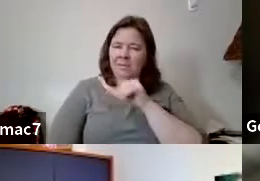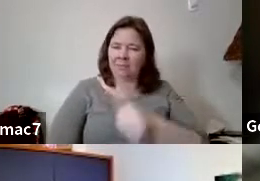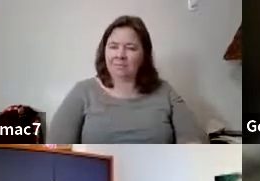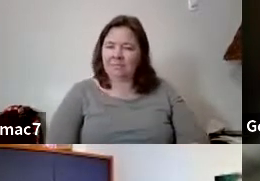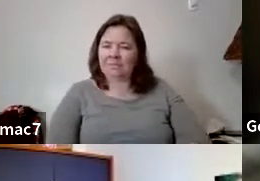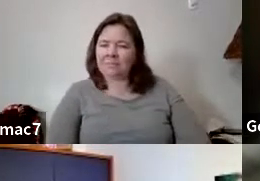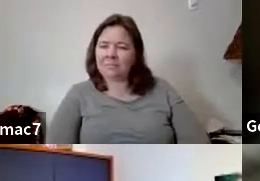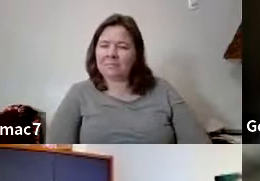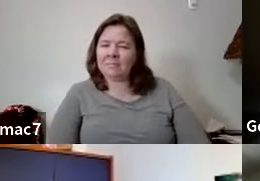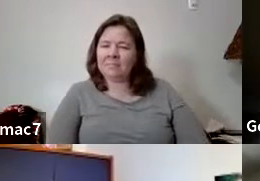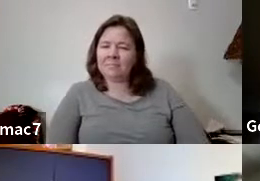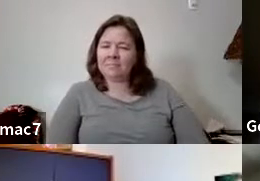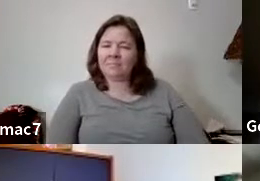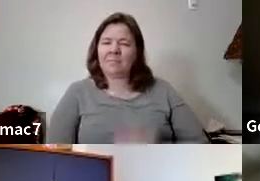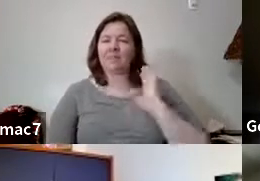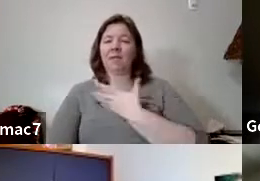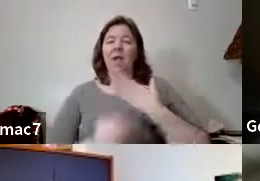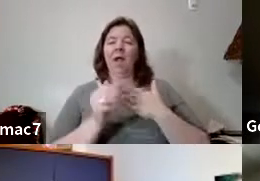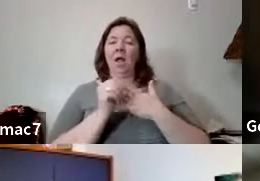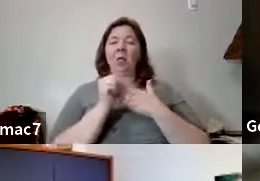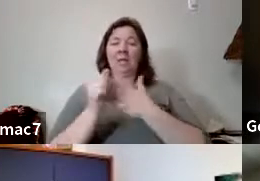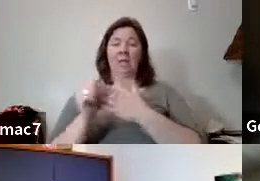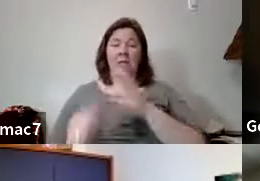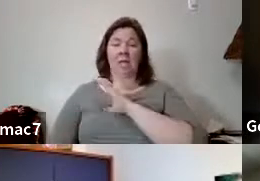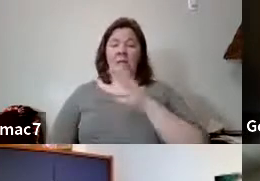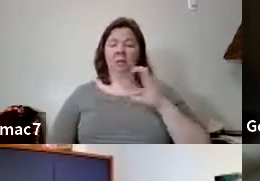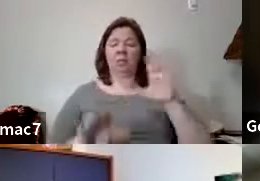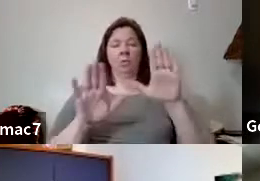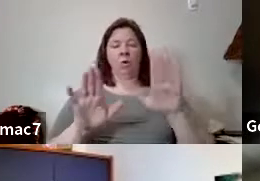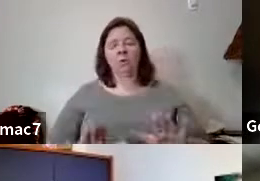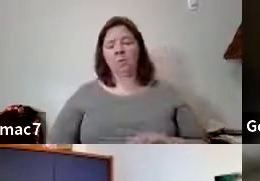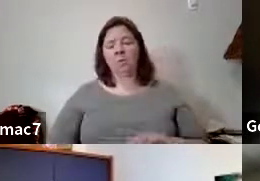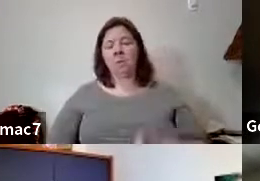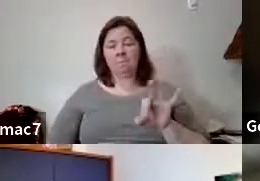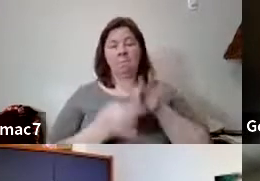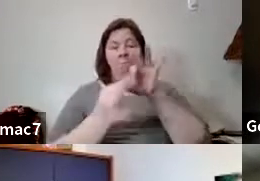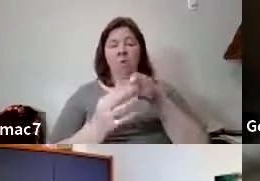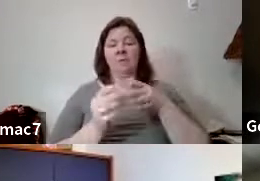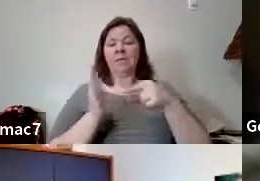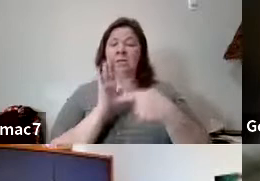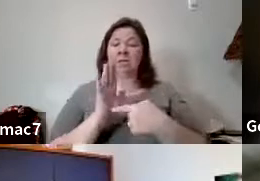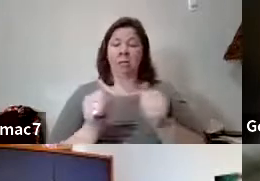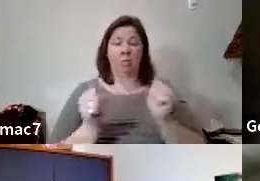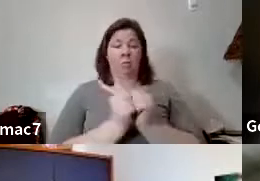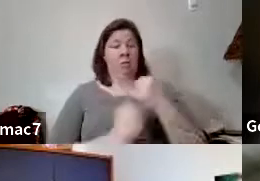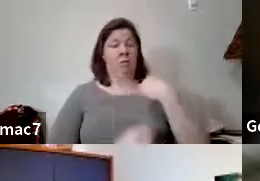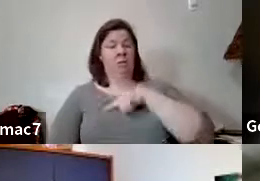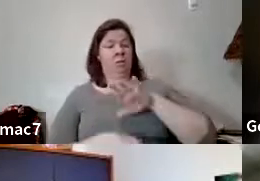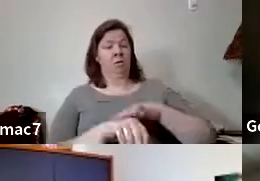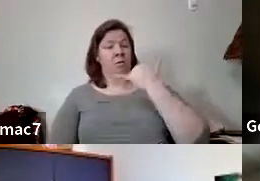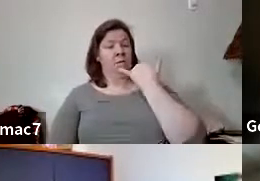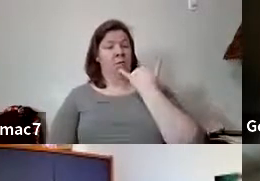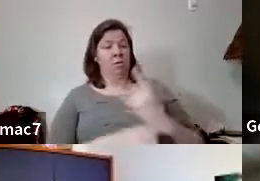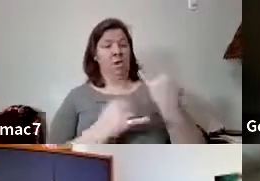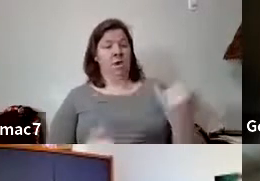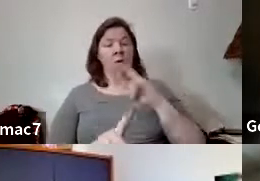again, our Leadership Council are awesome. We have two perfect examples on the call with us here today. So that's my answer